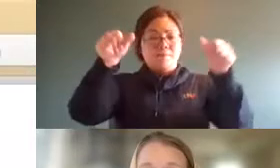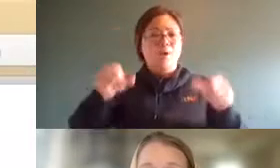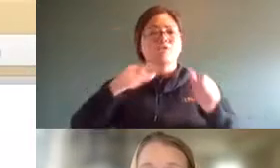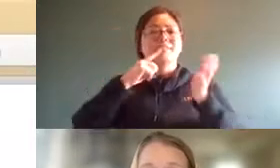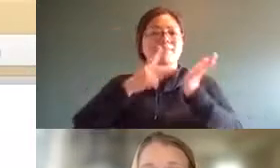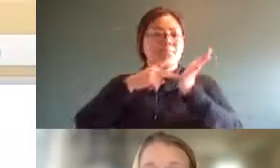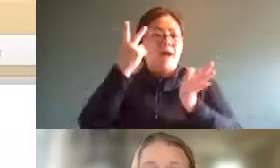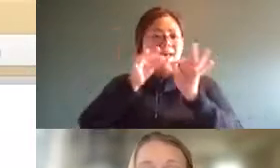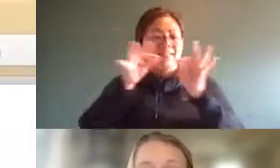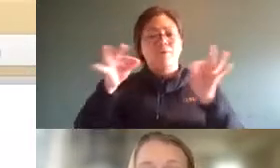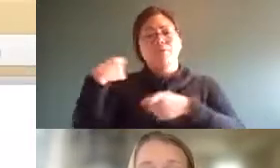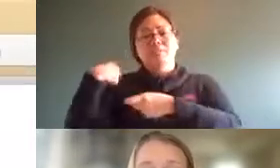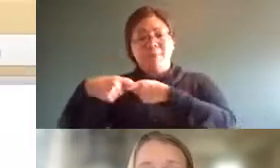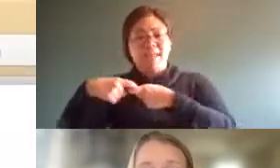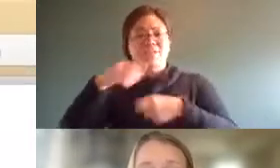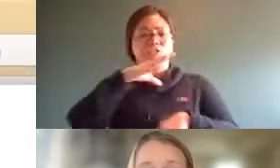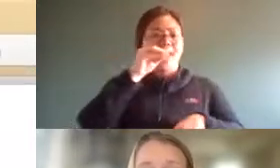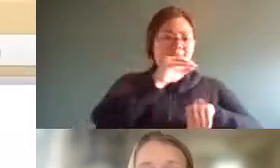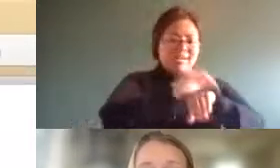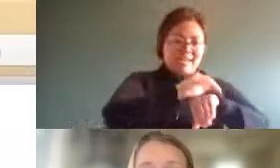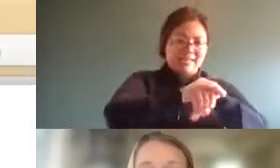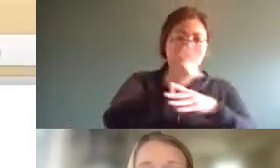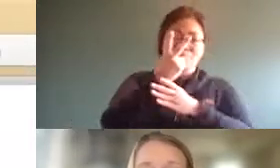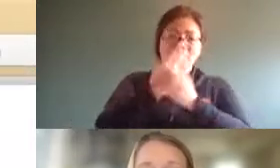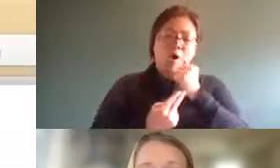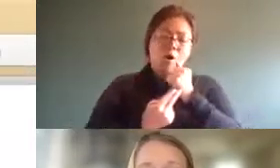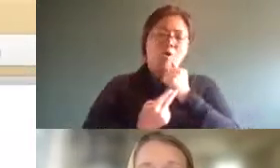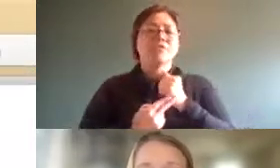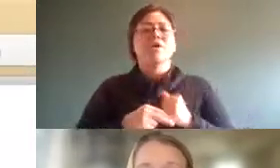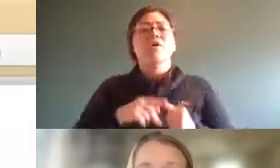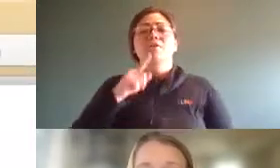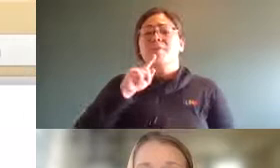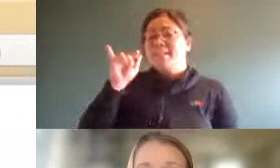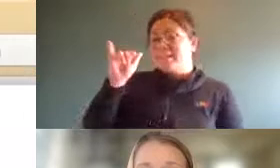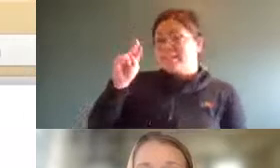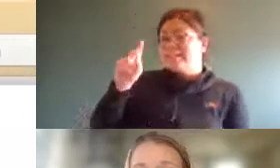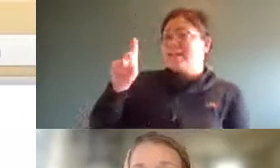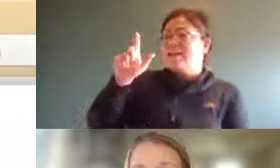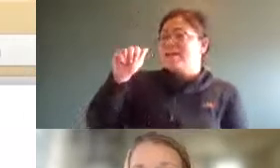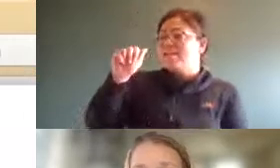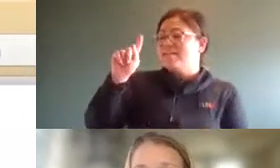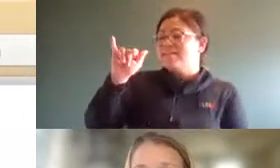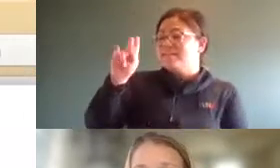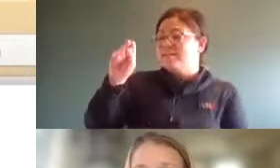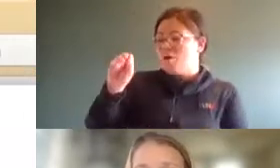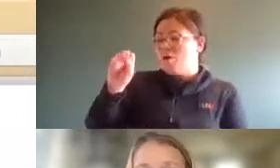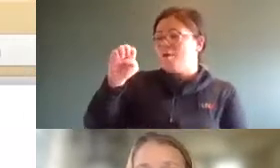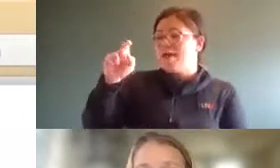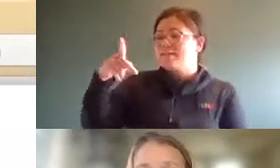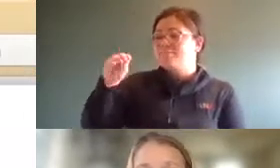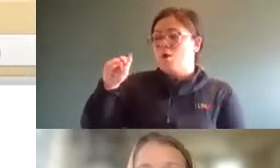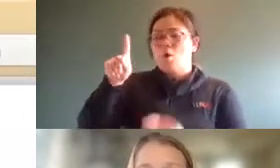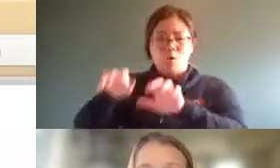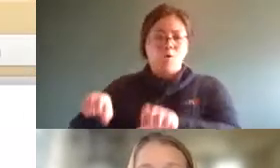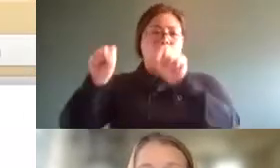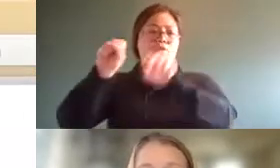in Spanish as well as English. So the Indiana Latino Expo hosted this job fair, and all of